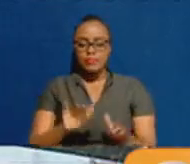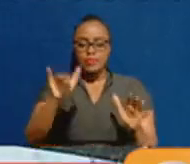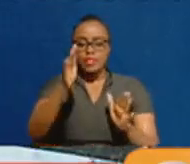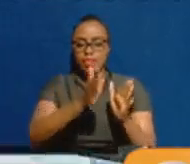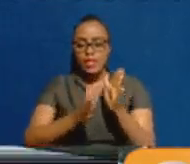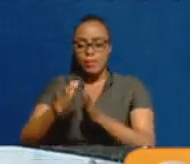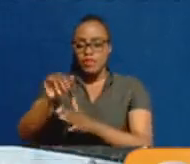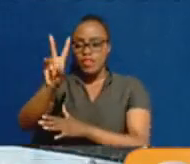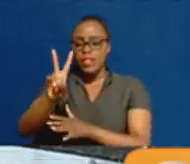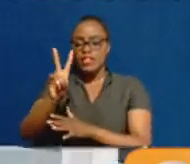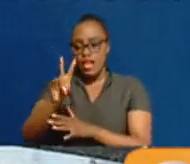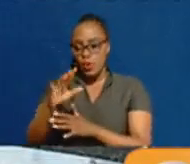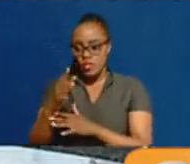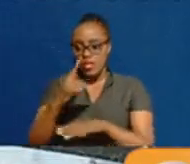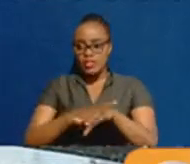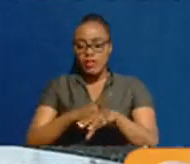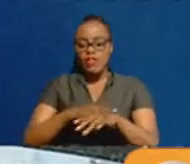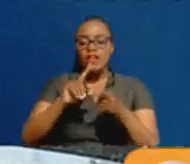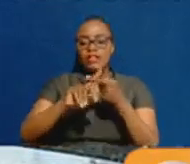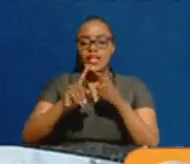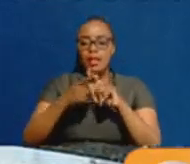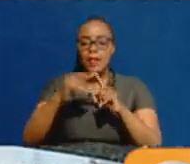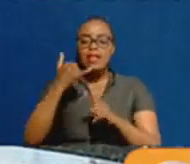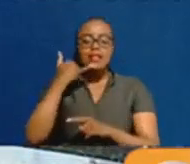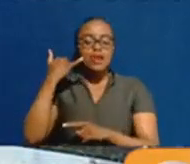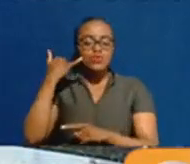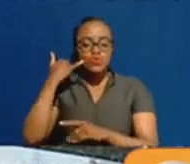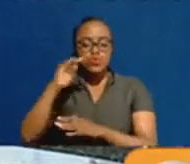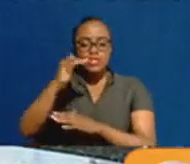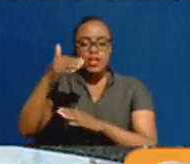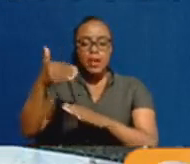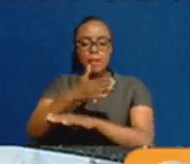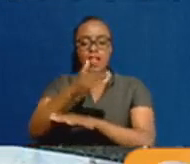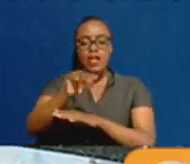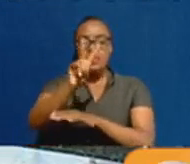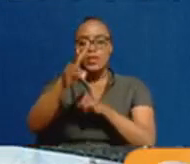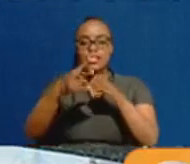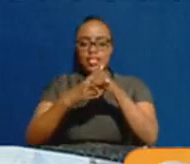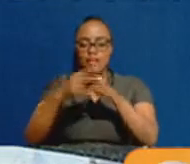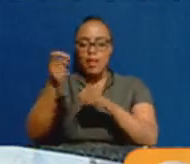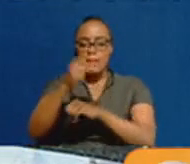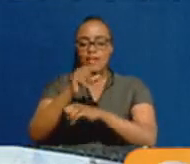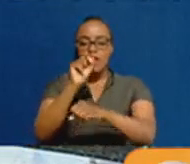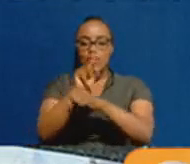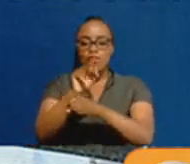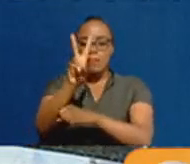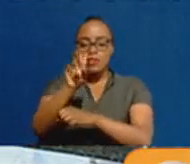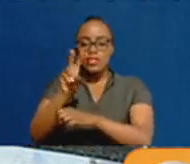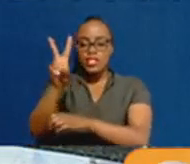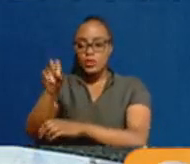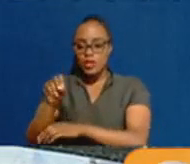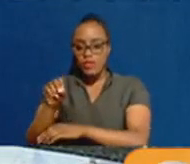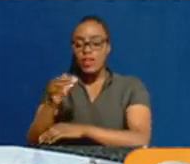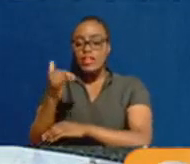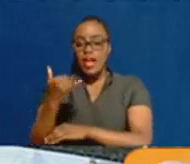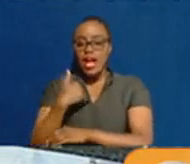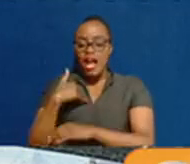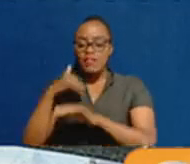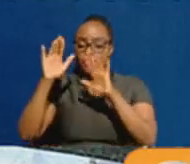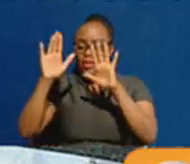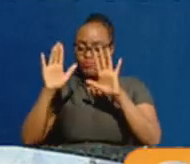Preparations for the second edition of the Stanbic Nakuru City Marathon, slated for the 27th of November 2020, have entered the